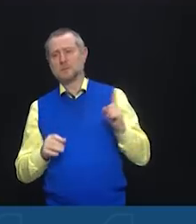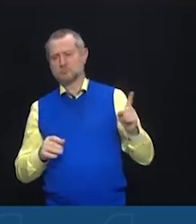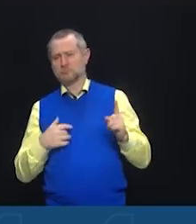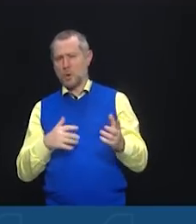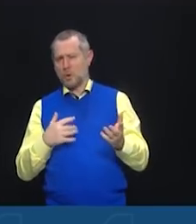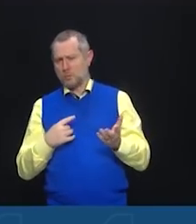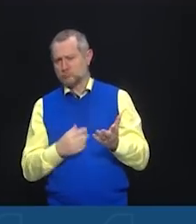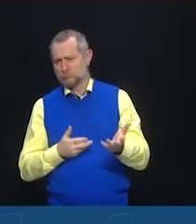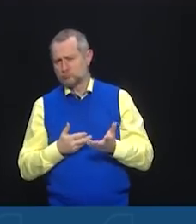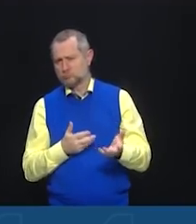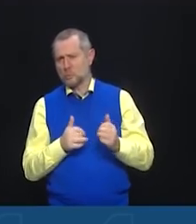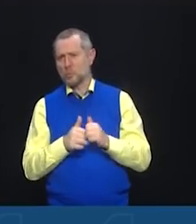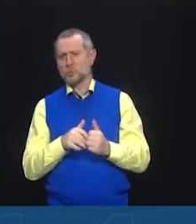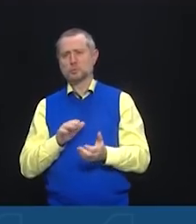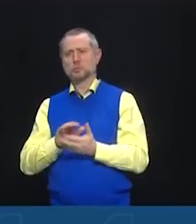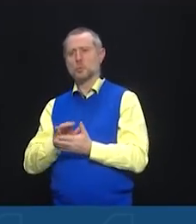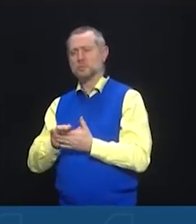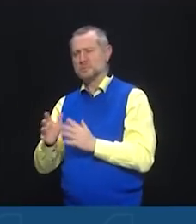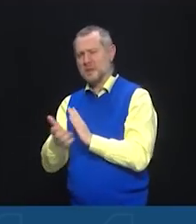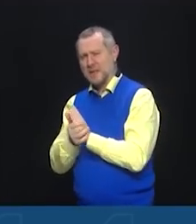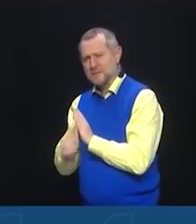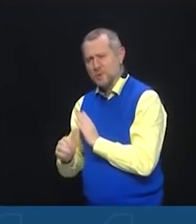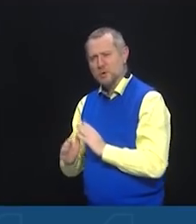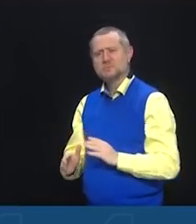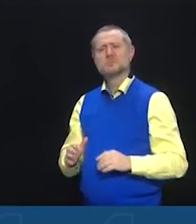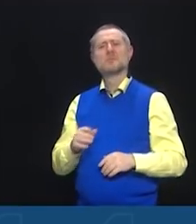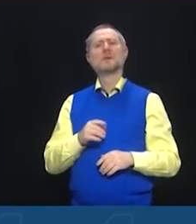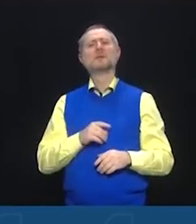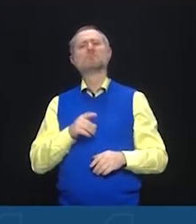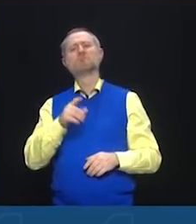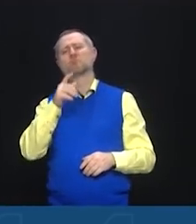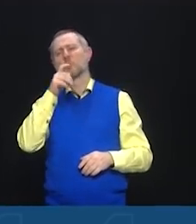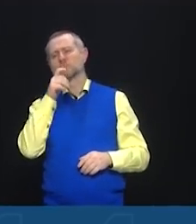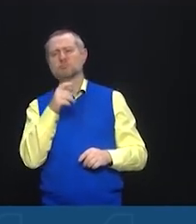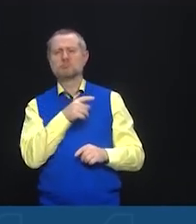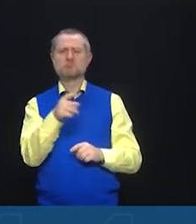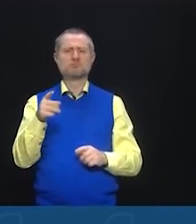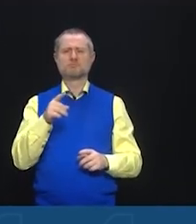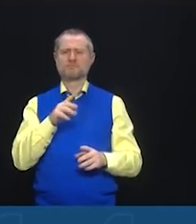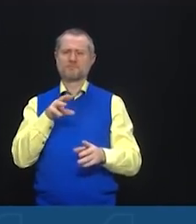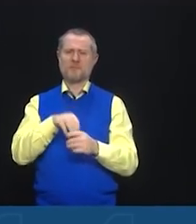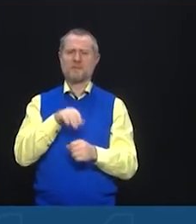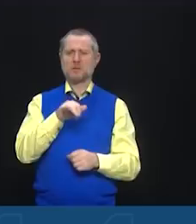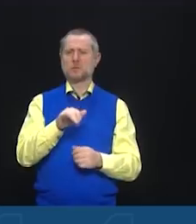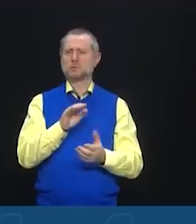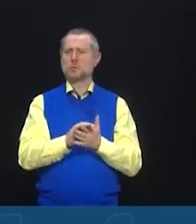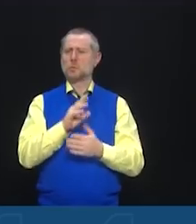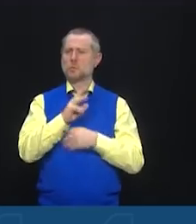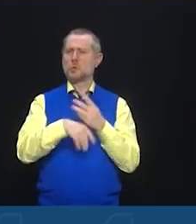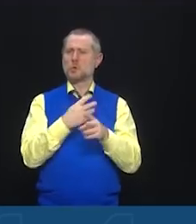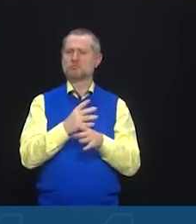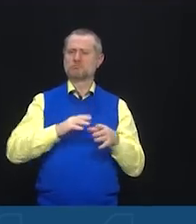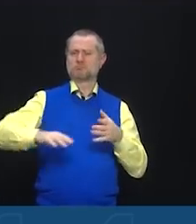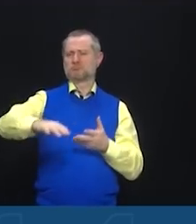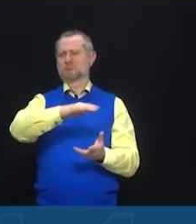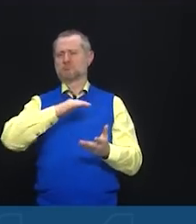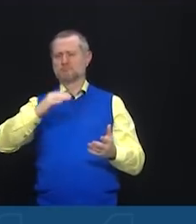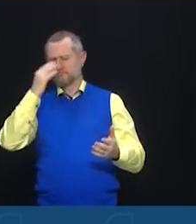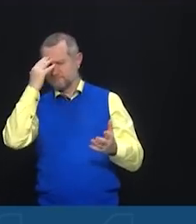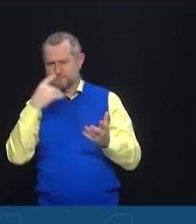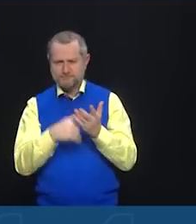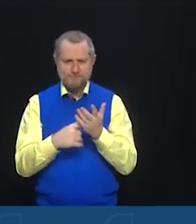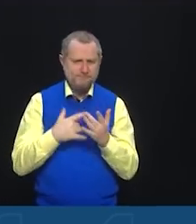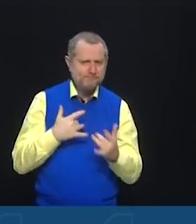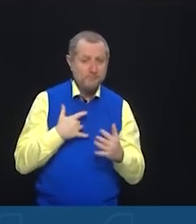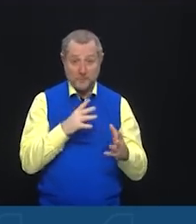school experts, as well as people who are engaged in the whole ecosystem of our school system, we talked about what was announced by the